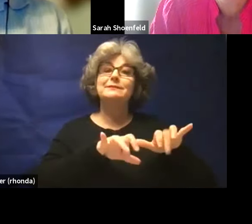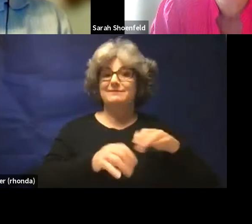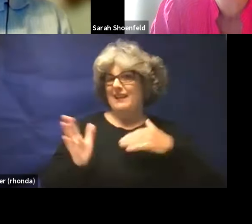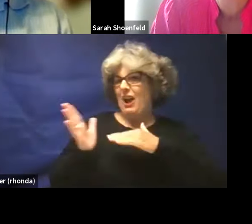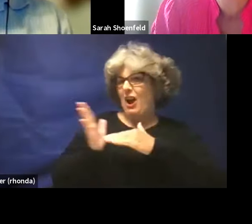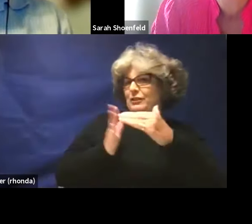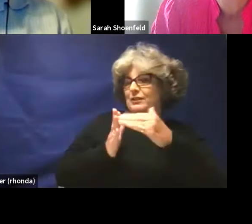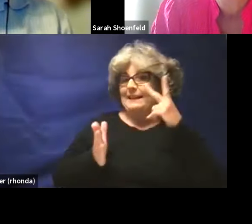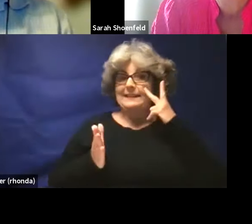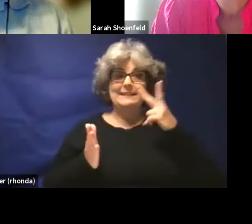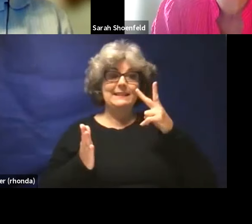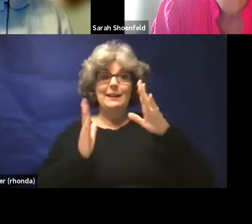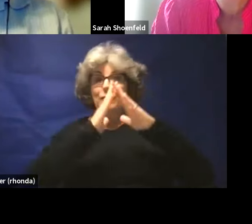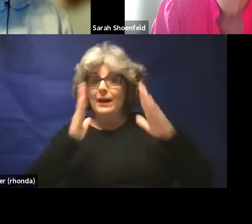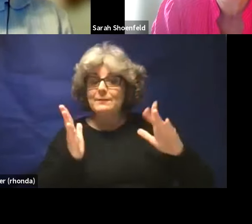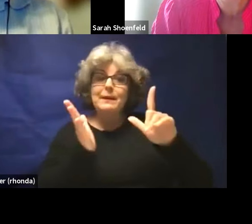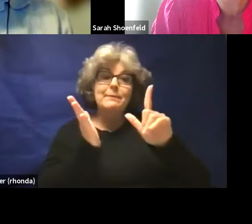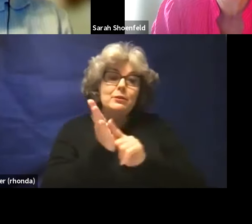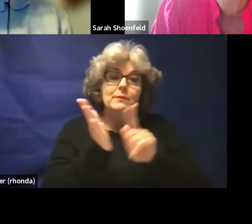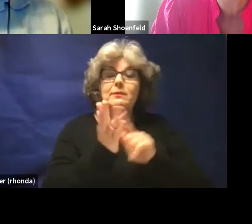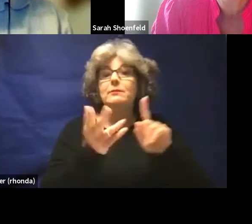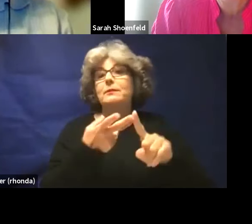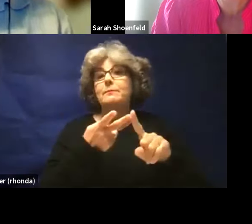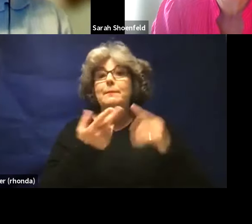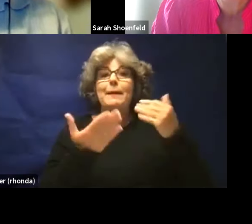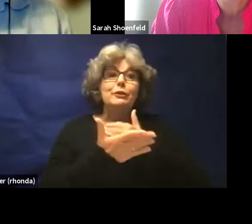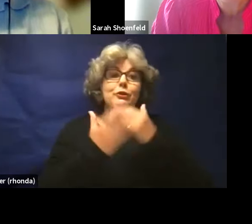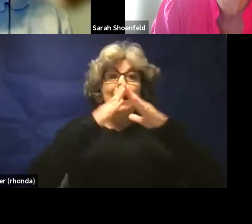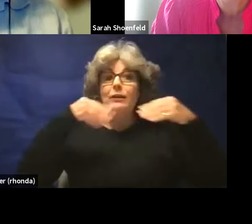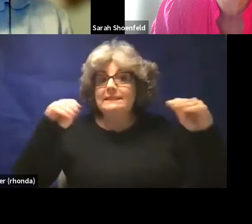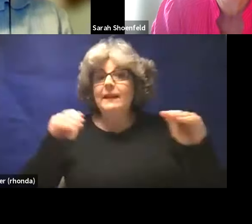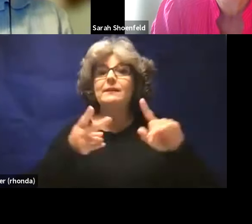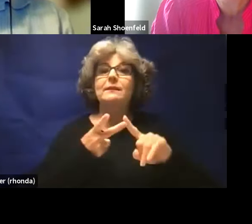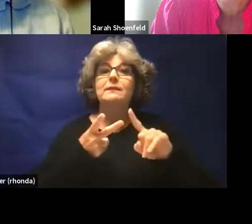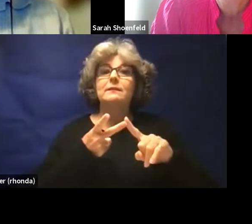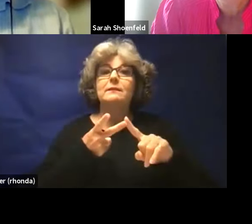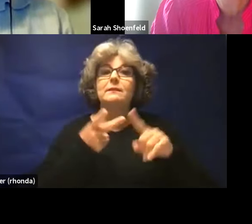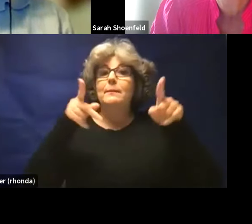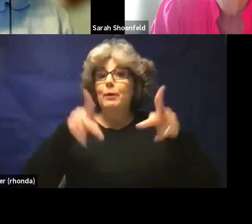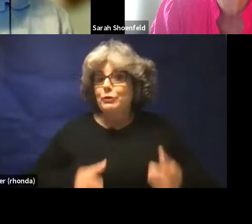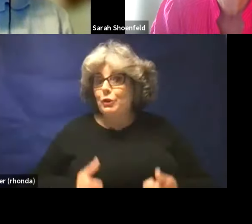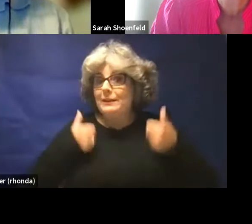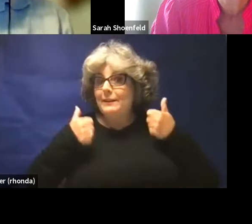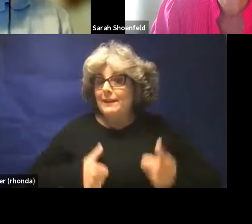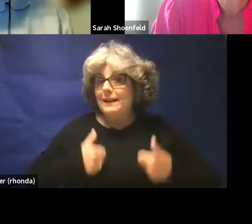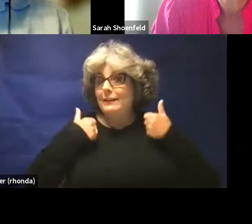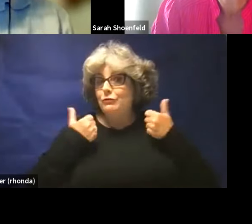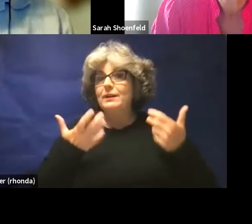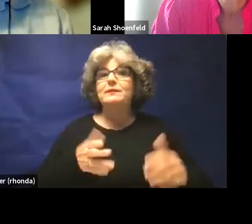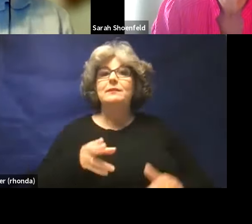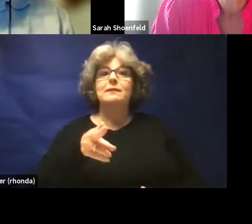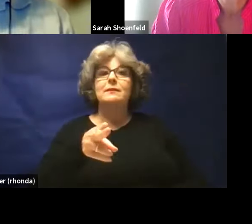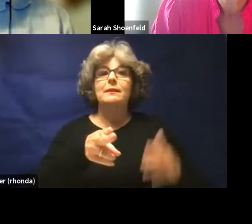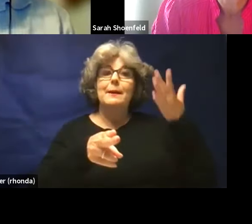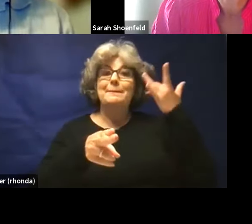lot. Appear it in the paper. Right. There might be an ad for it when it was new. There might be something about somebody who lived at that address. Usually, it's